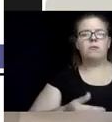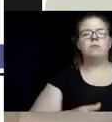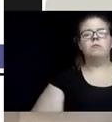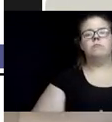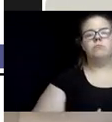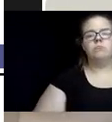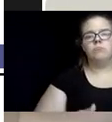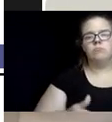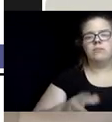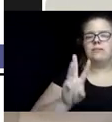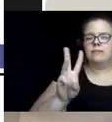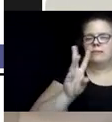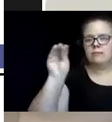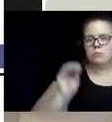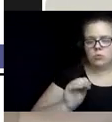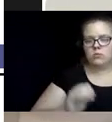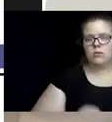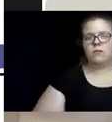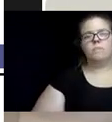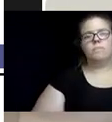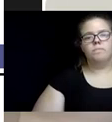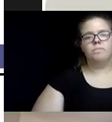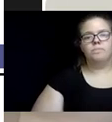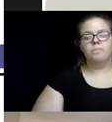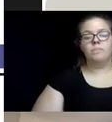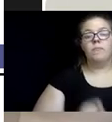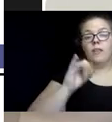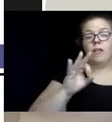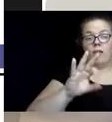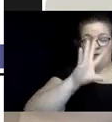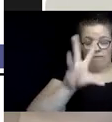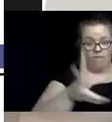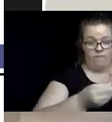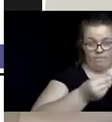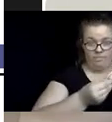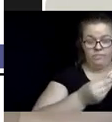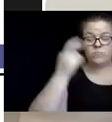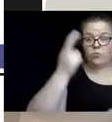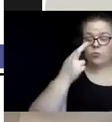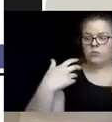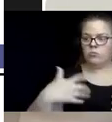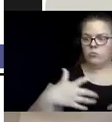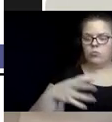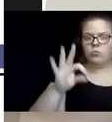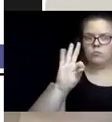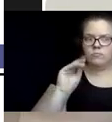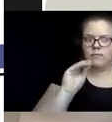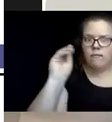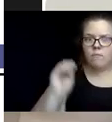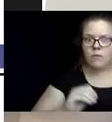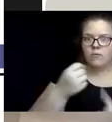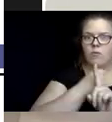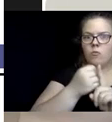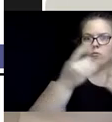siblings, 6%. If you add all of those up, you realize that 90% of abuse happens